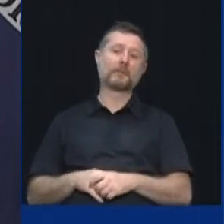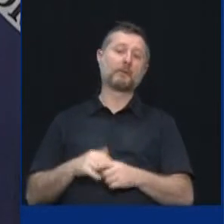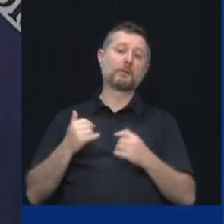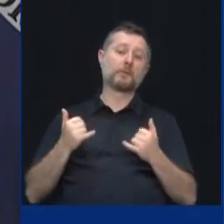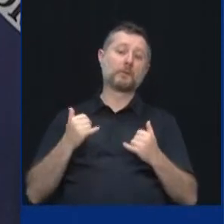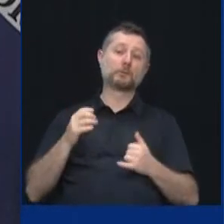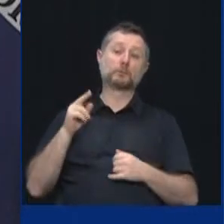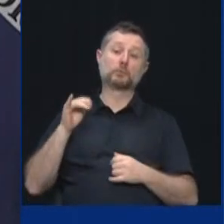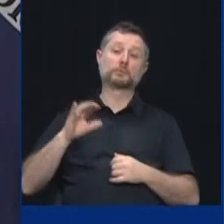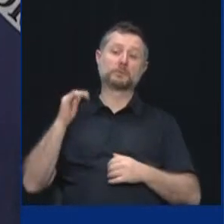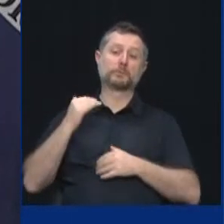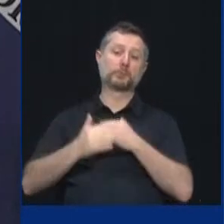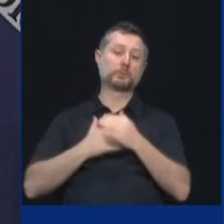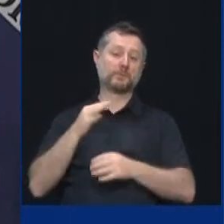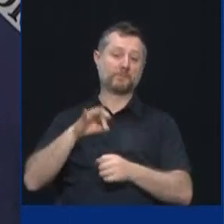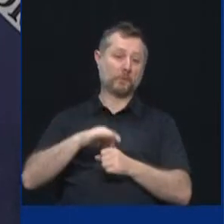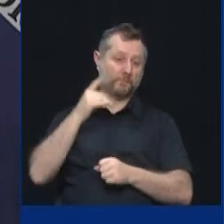mayor.